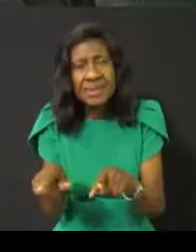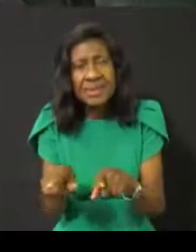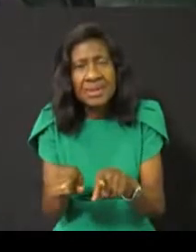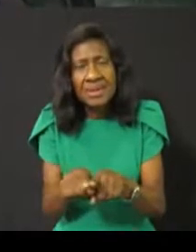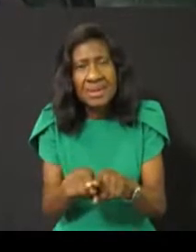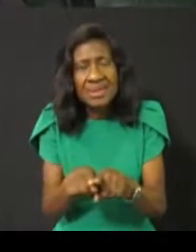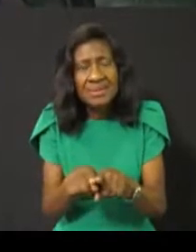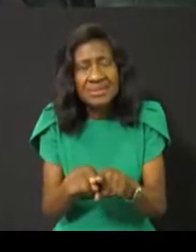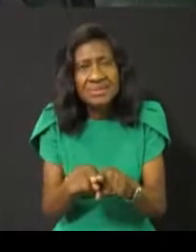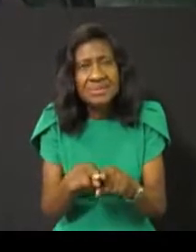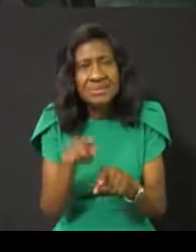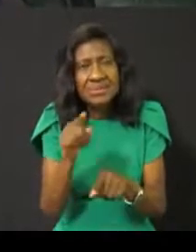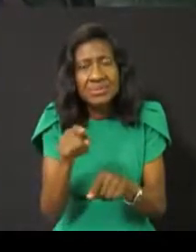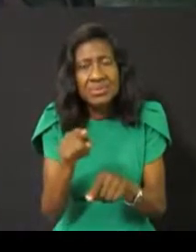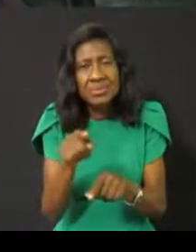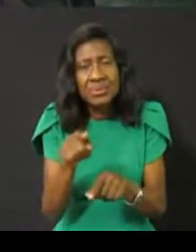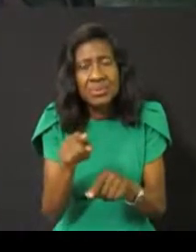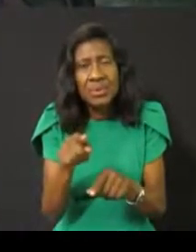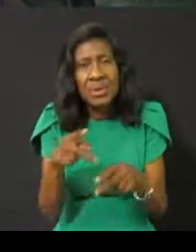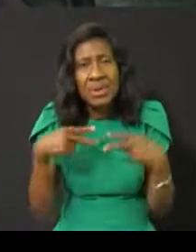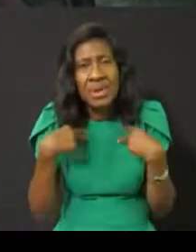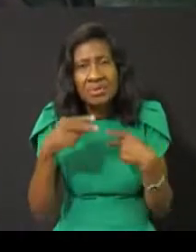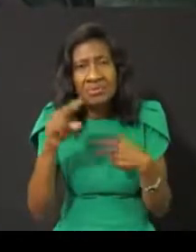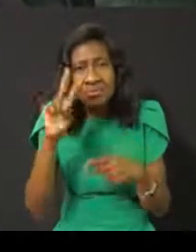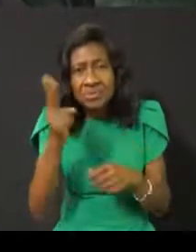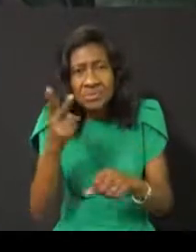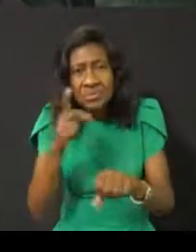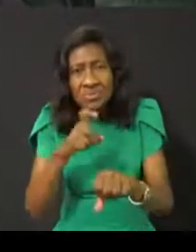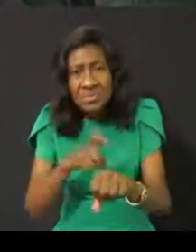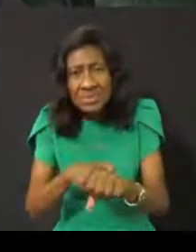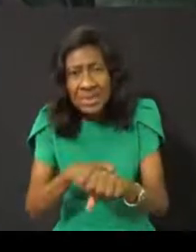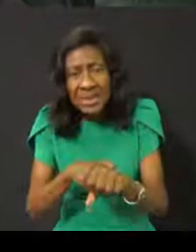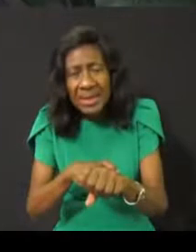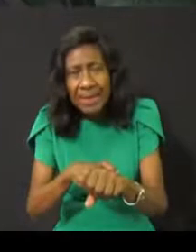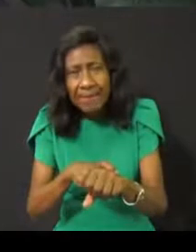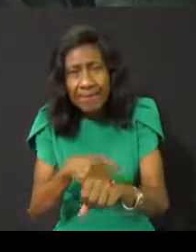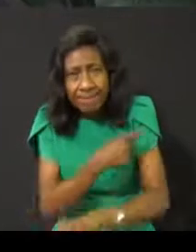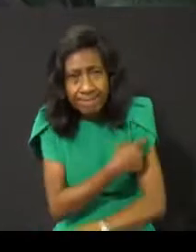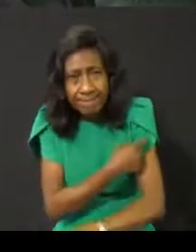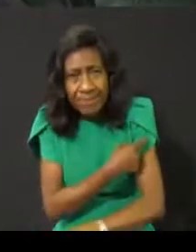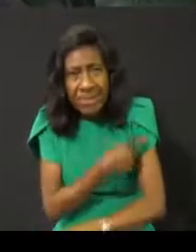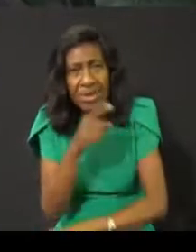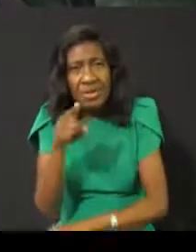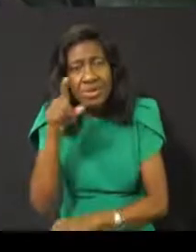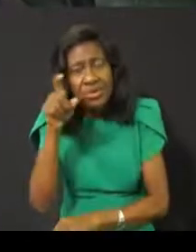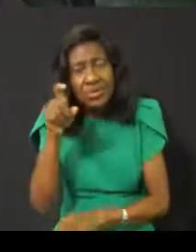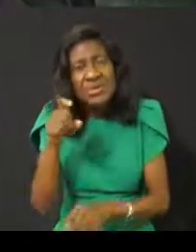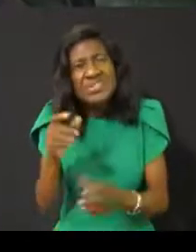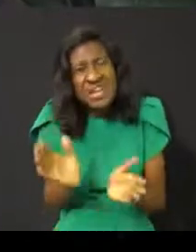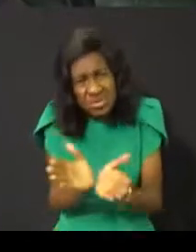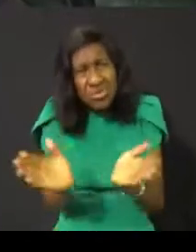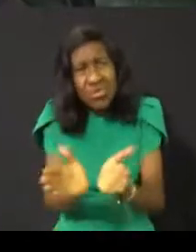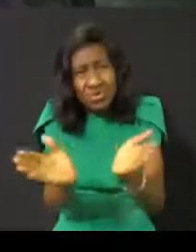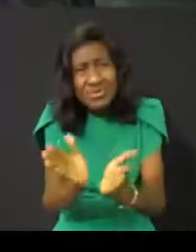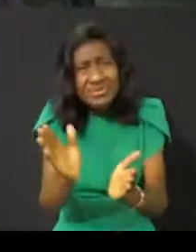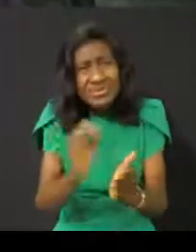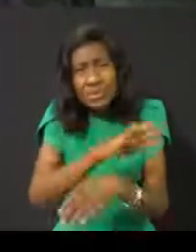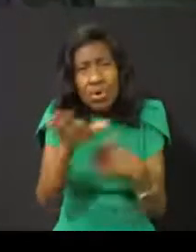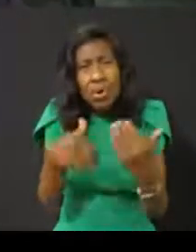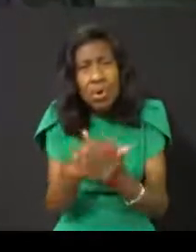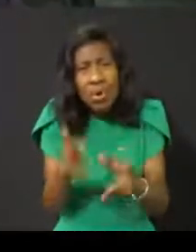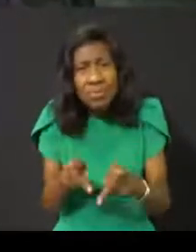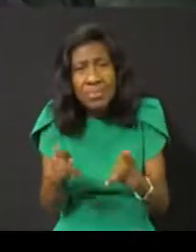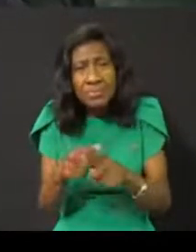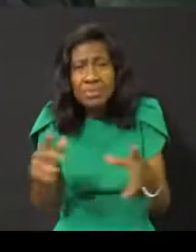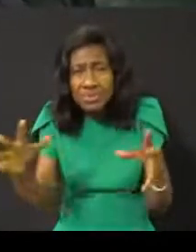having had that second dose of vaccine, which is why it's incredibly important that we should come forward to take that third dose or booster dose in